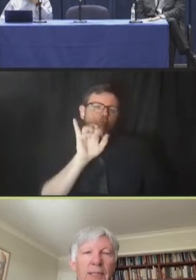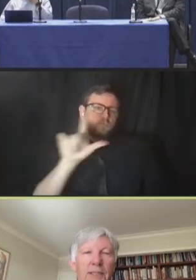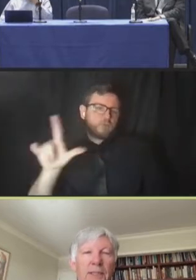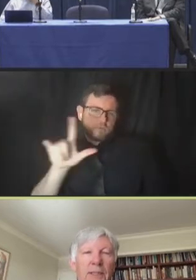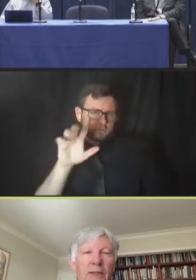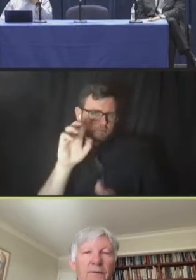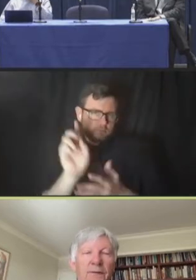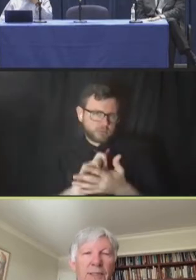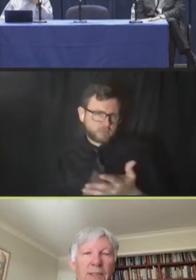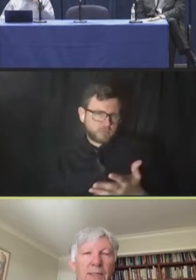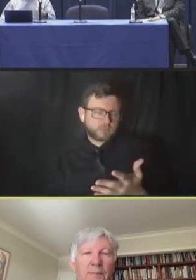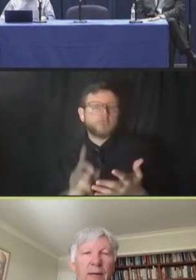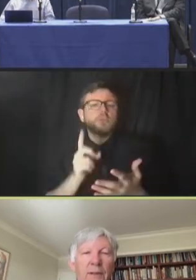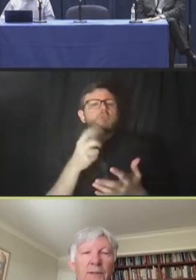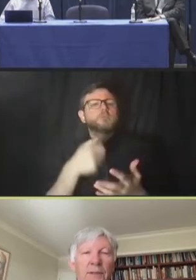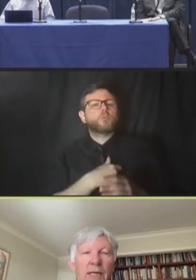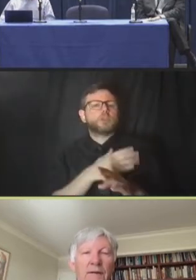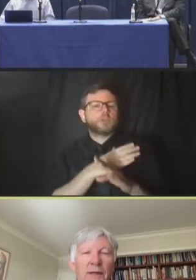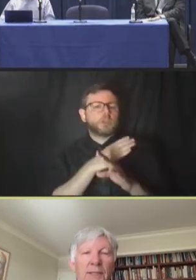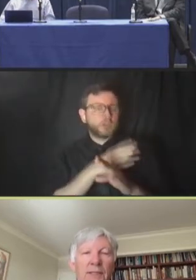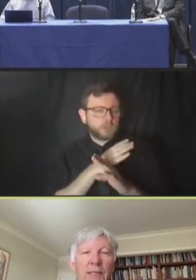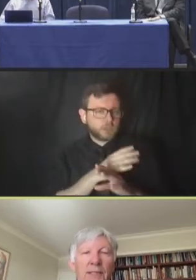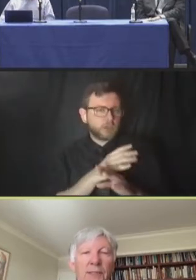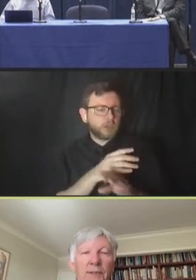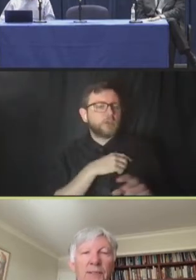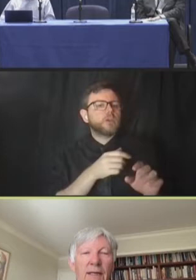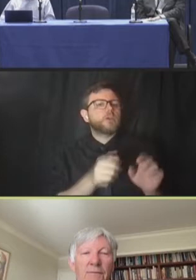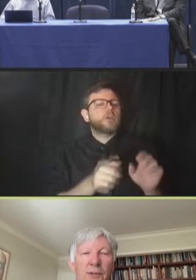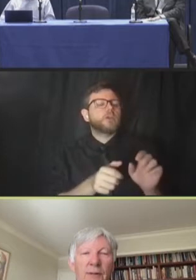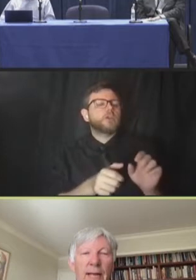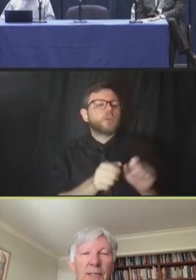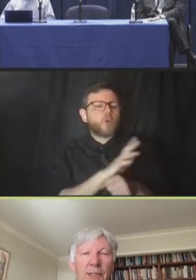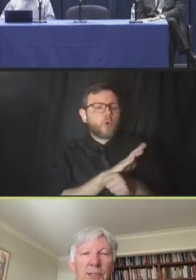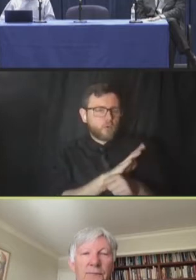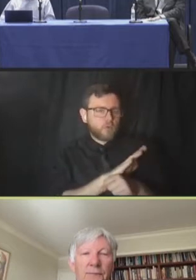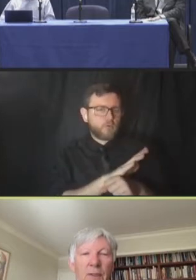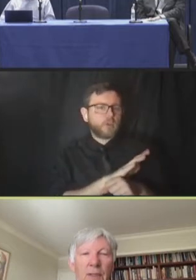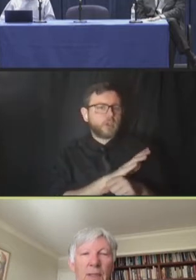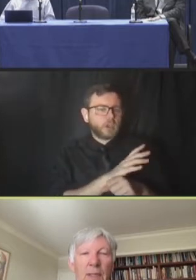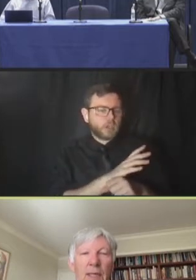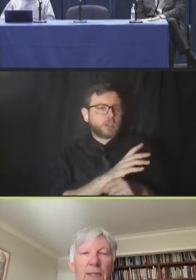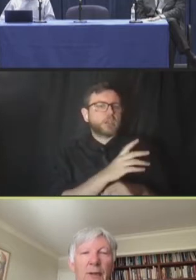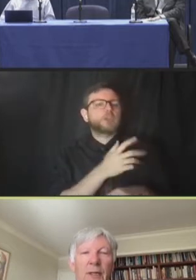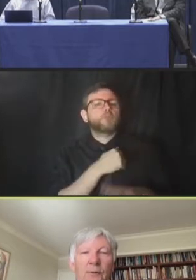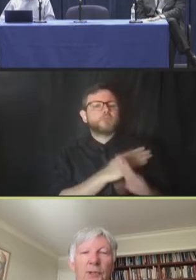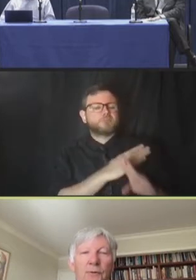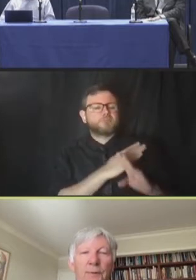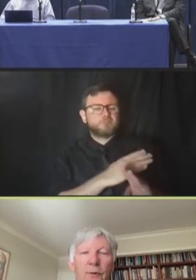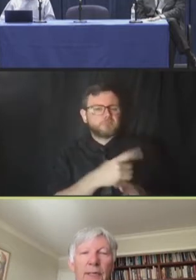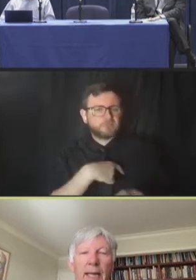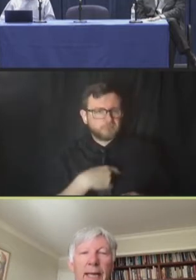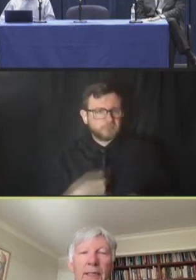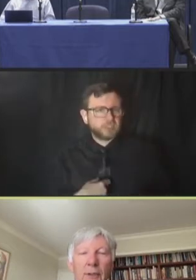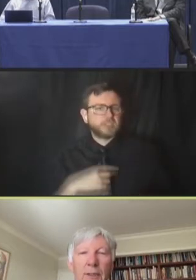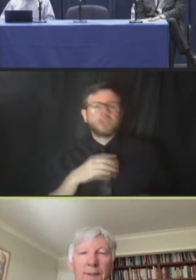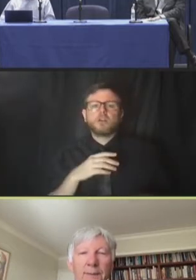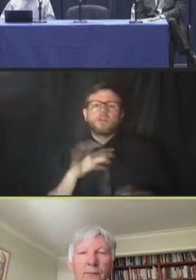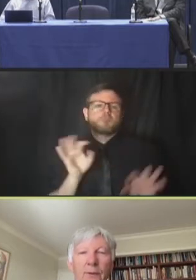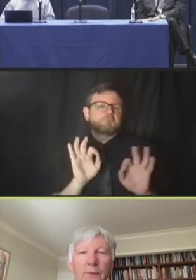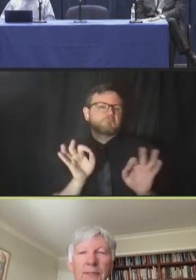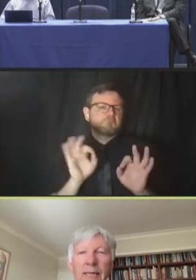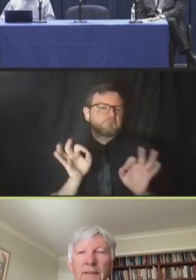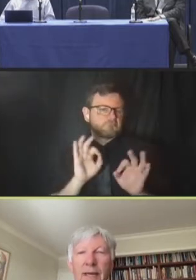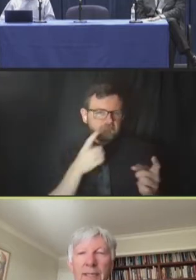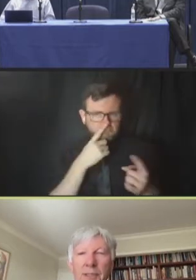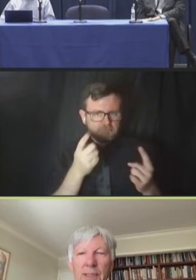protection against a COVID vaccine, minor side effects, and serious adverse reactions. And the outcome was the reported likelihood that people